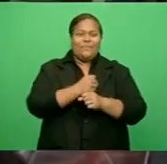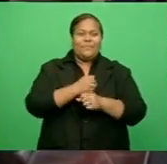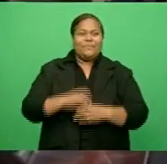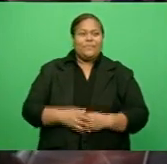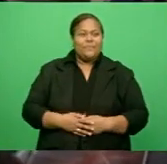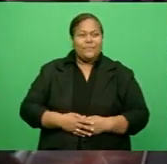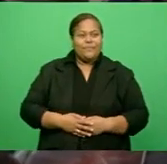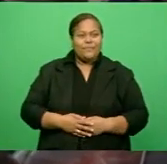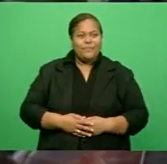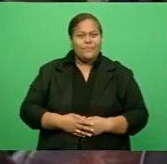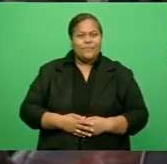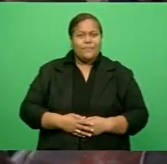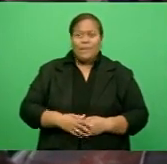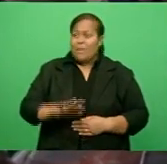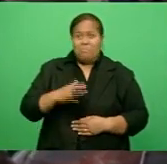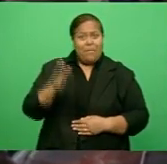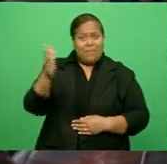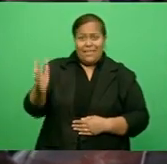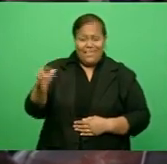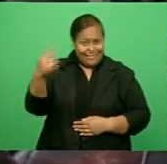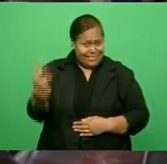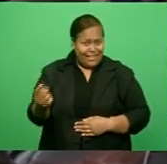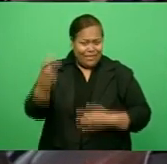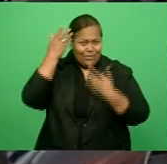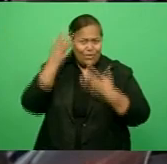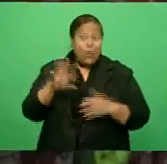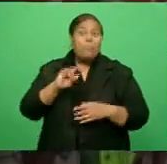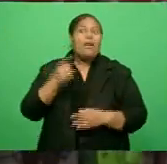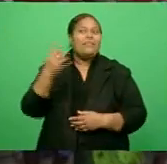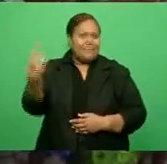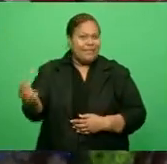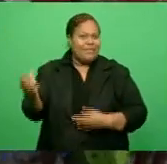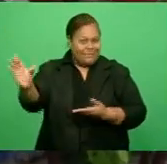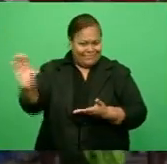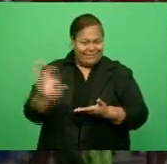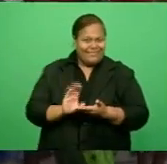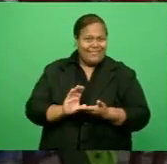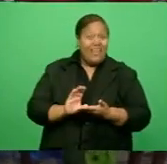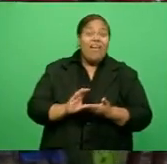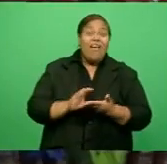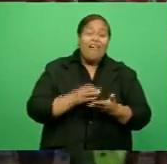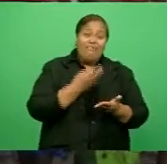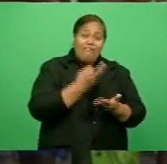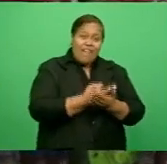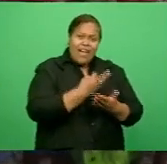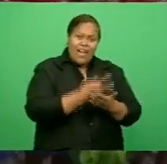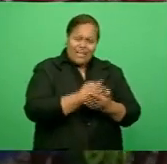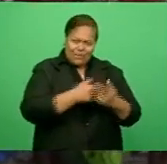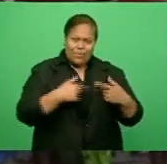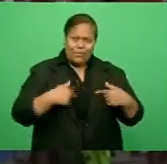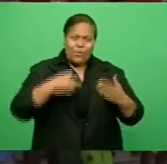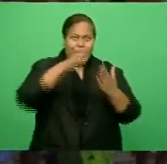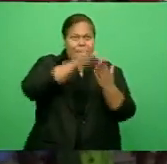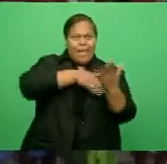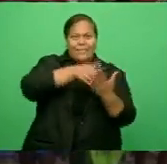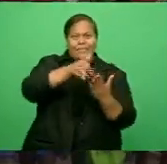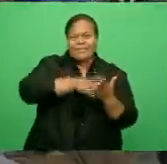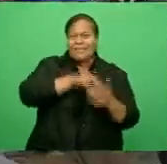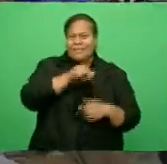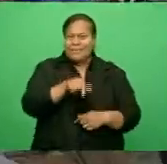Probably he doesn't know that, but he provided us with funds, and we managed to paint this